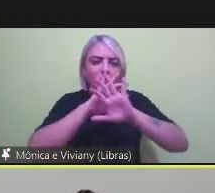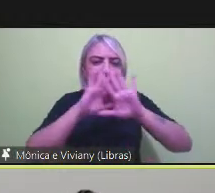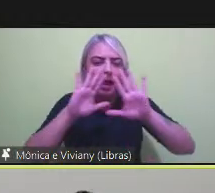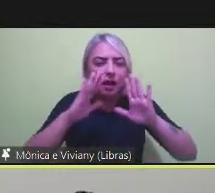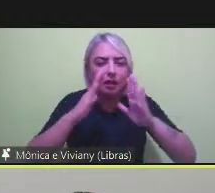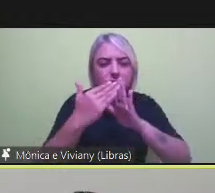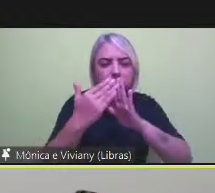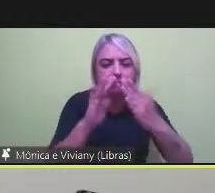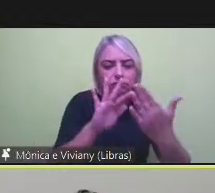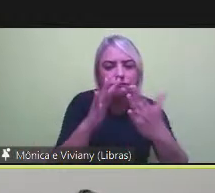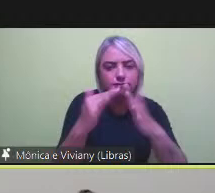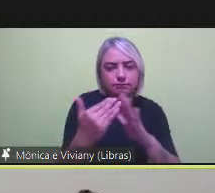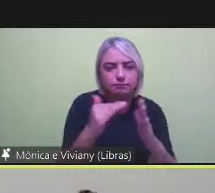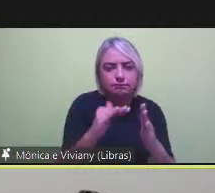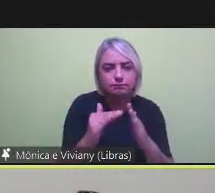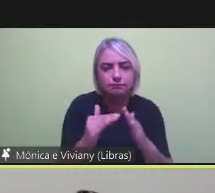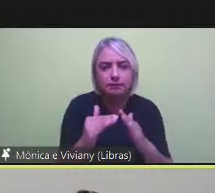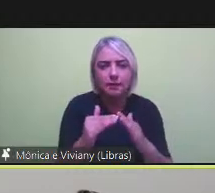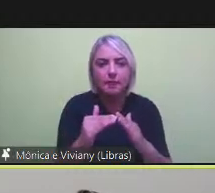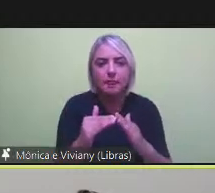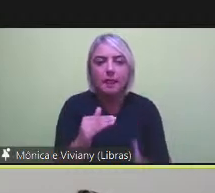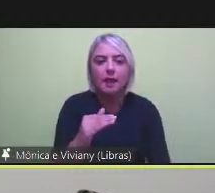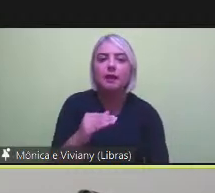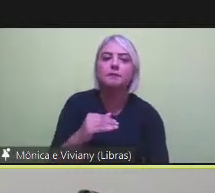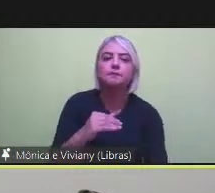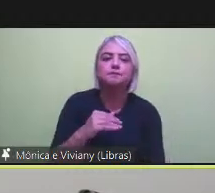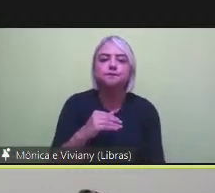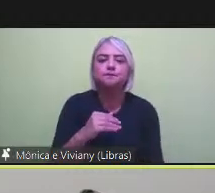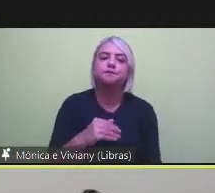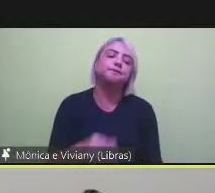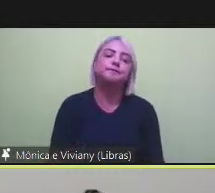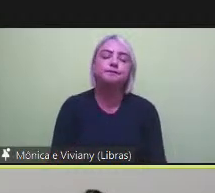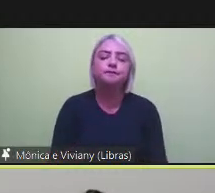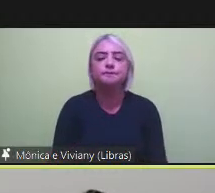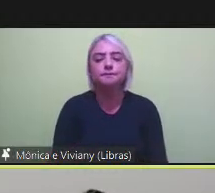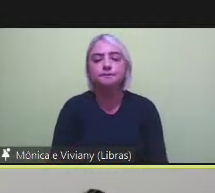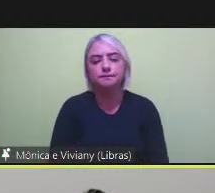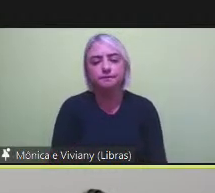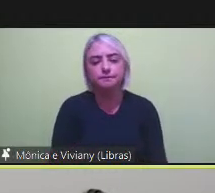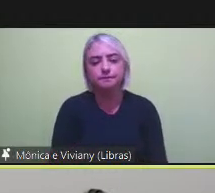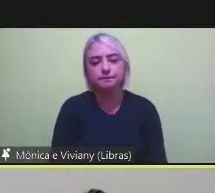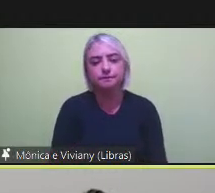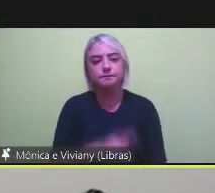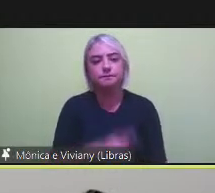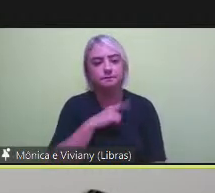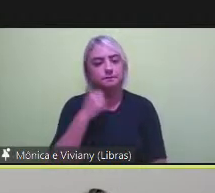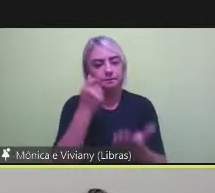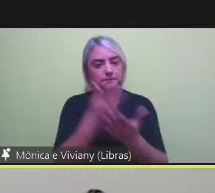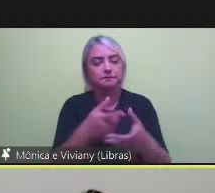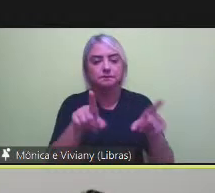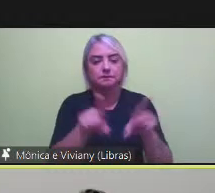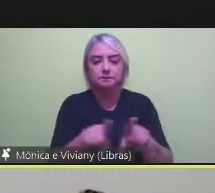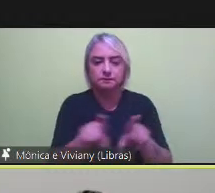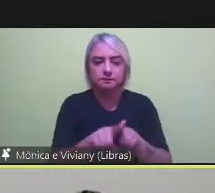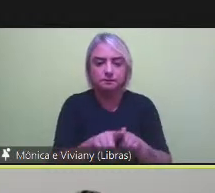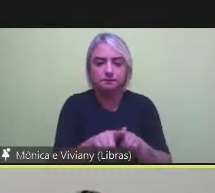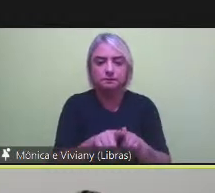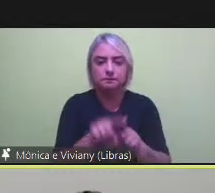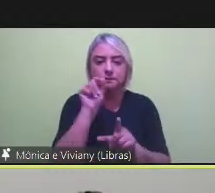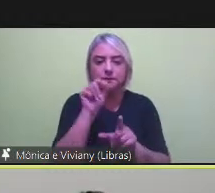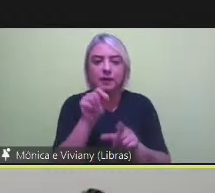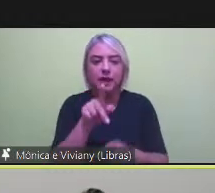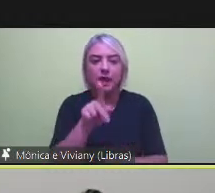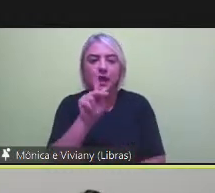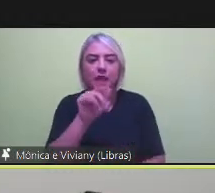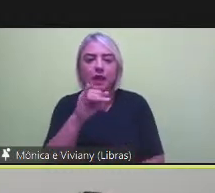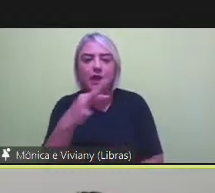was changed, acrylic material, you can mold it. We also acquired this